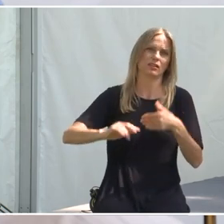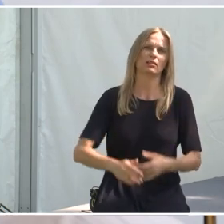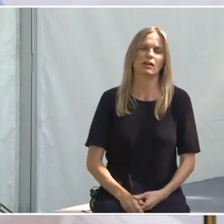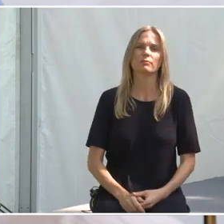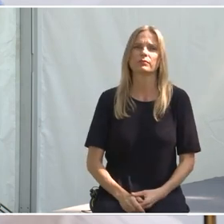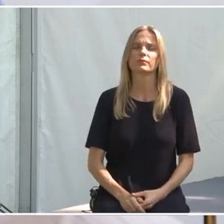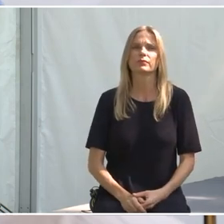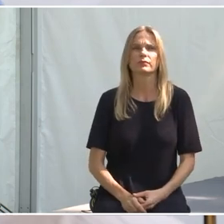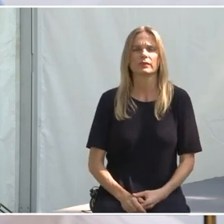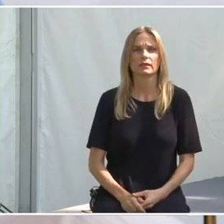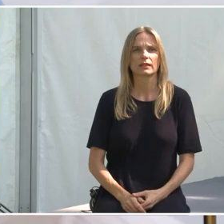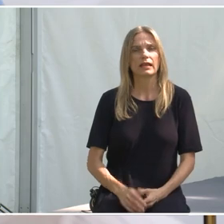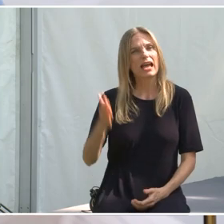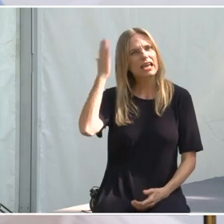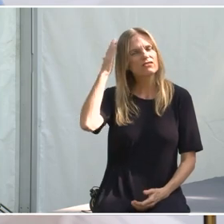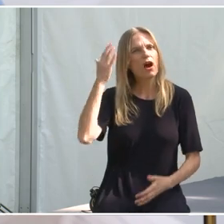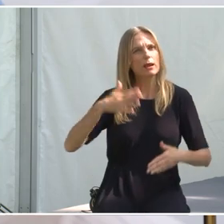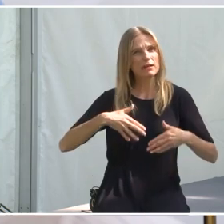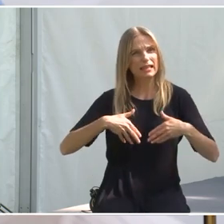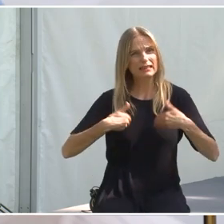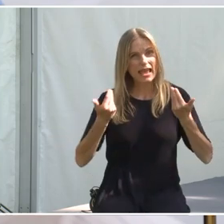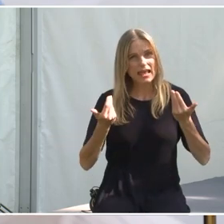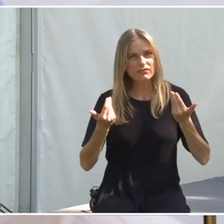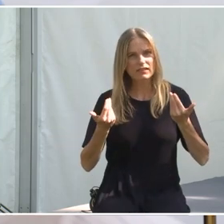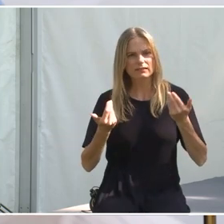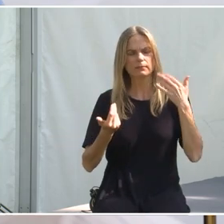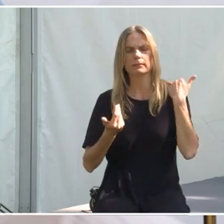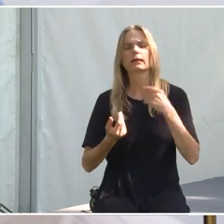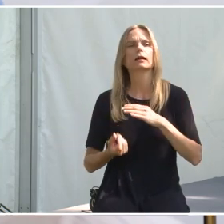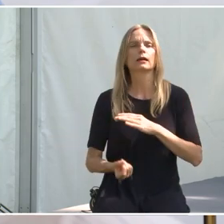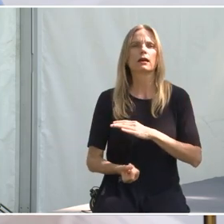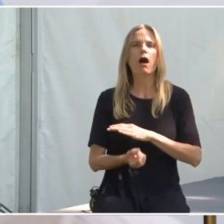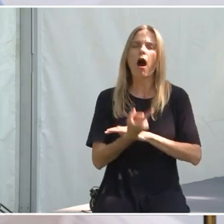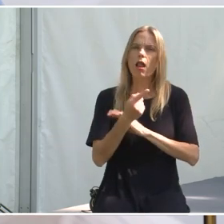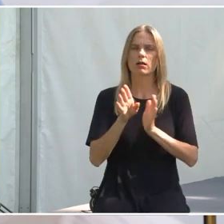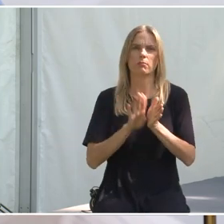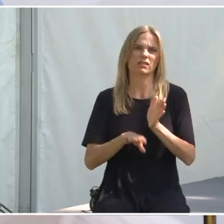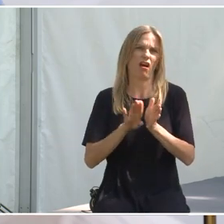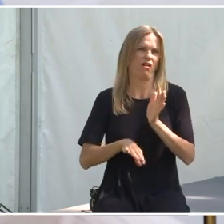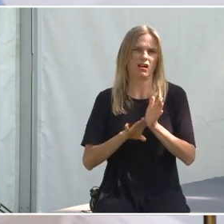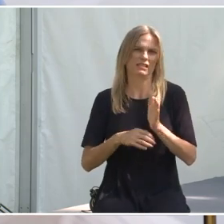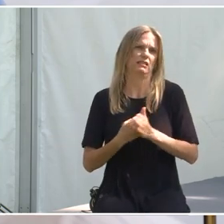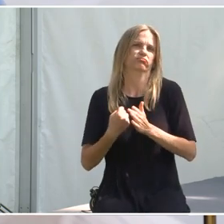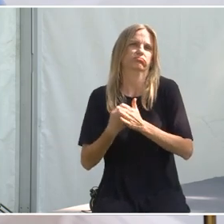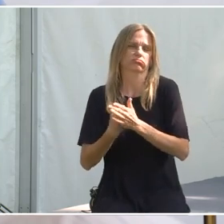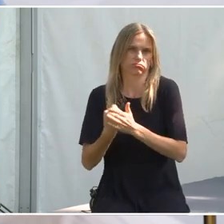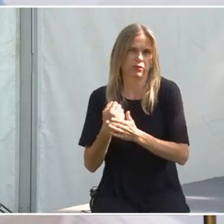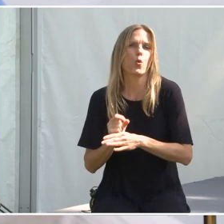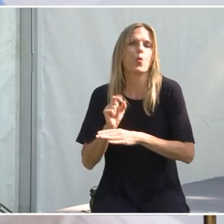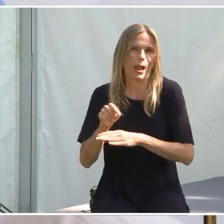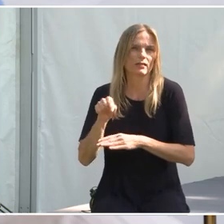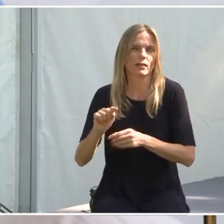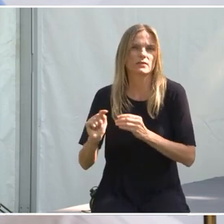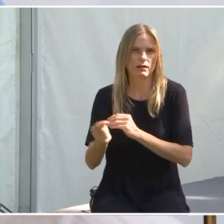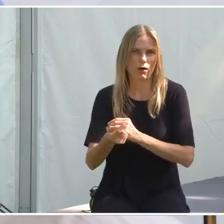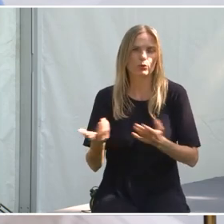challenges, because mental health issues still start from usually from simpler challenges where our social structures could support us through